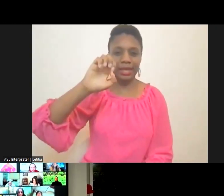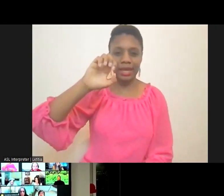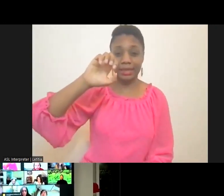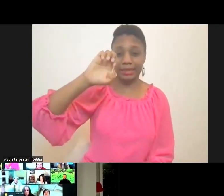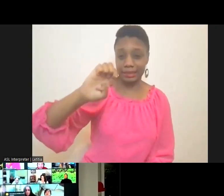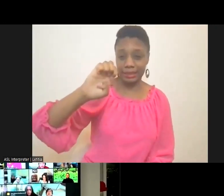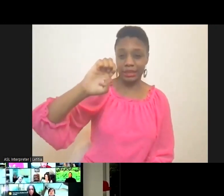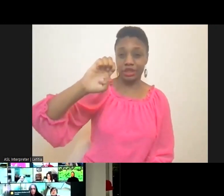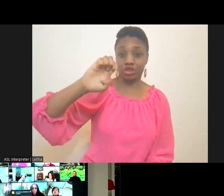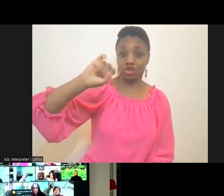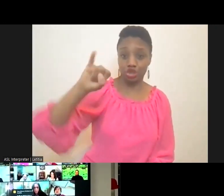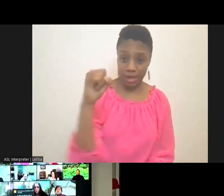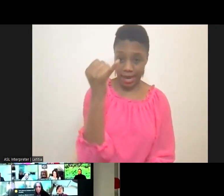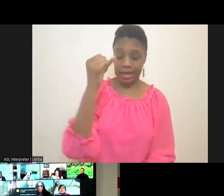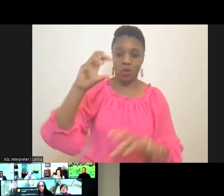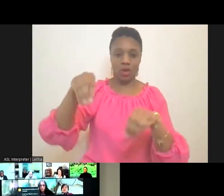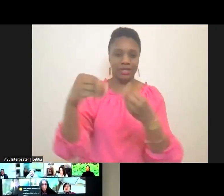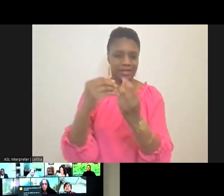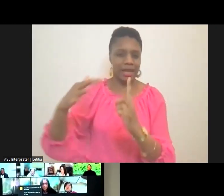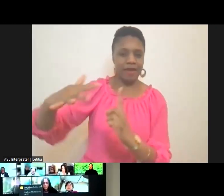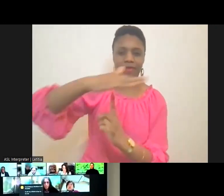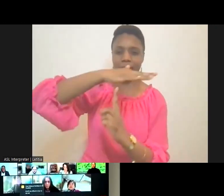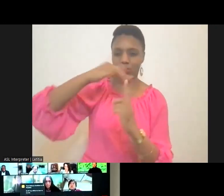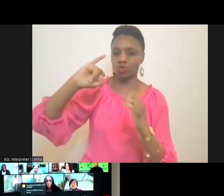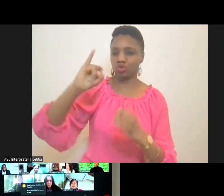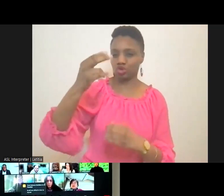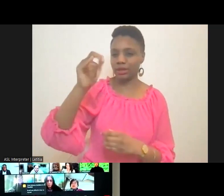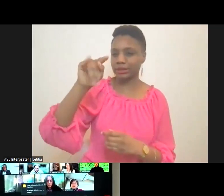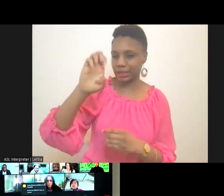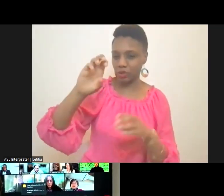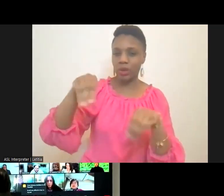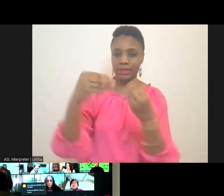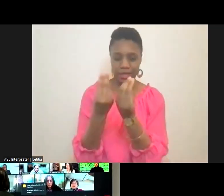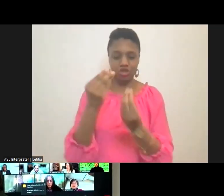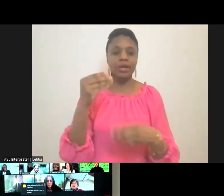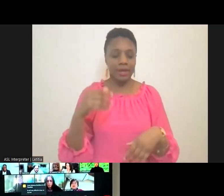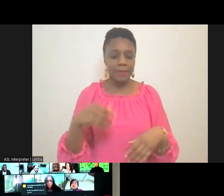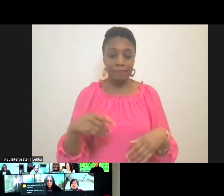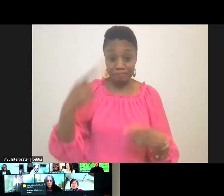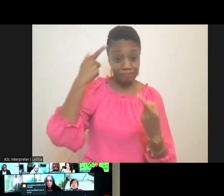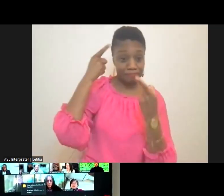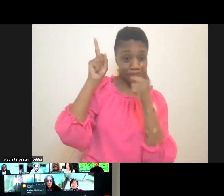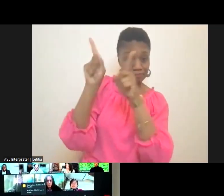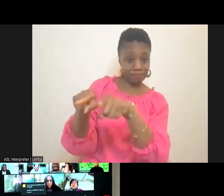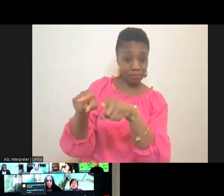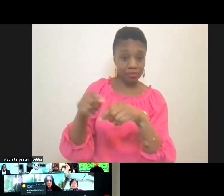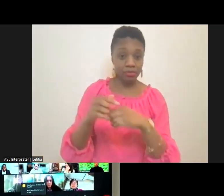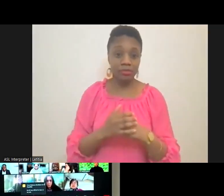I think in addition to those pieces,